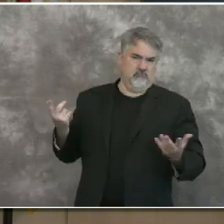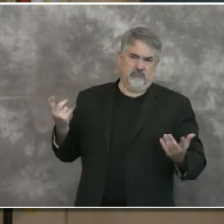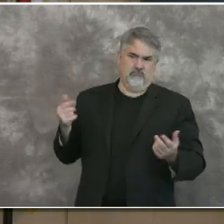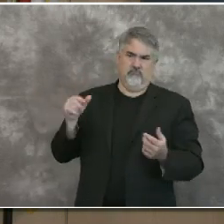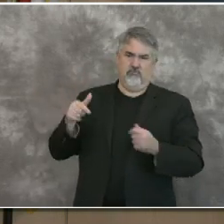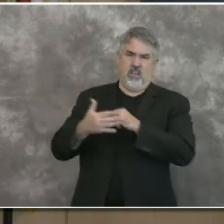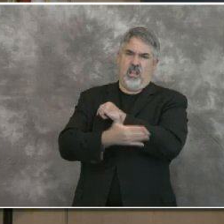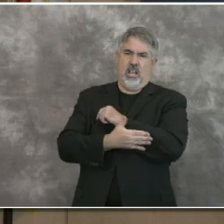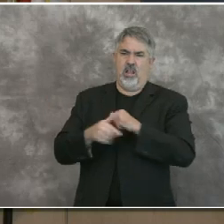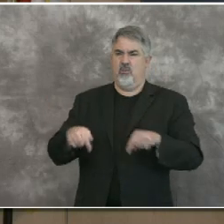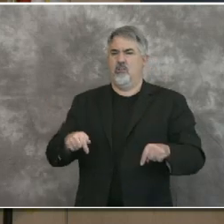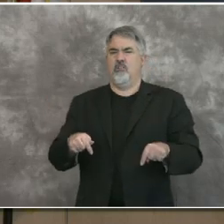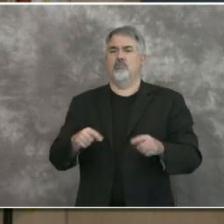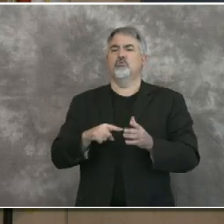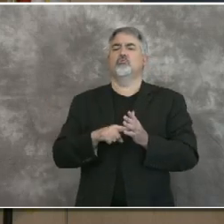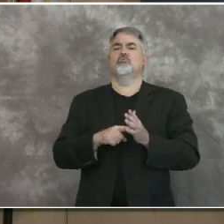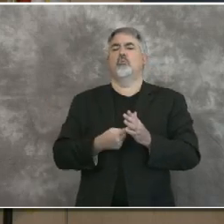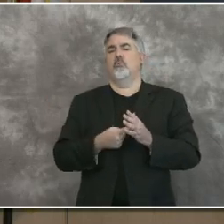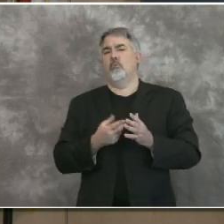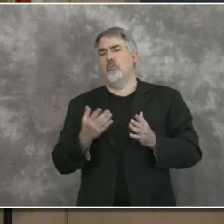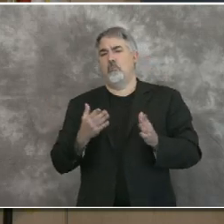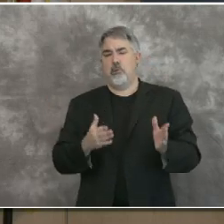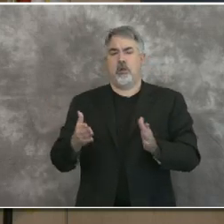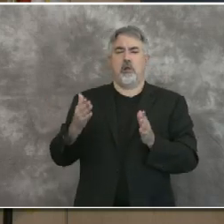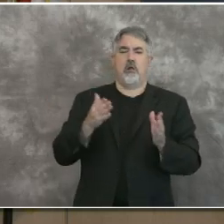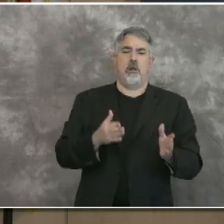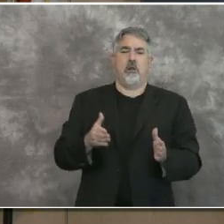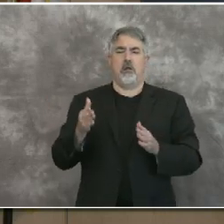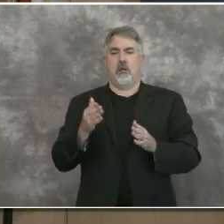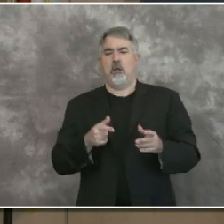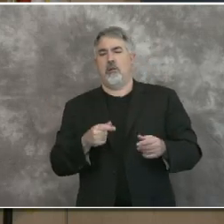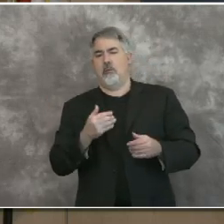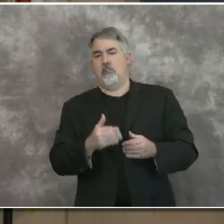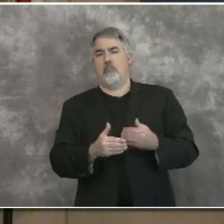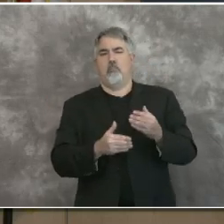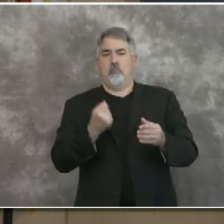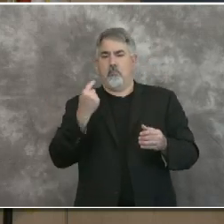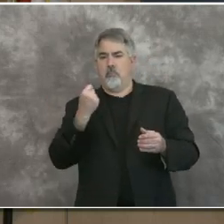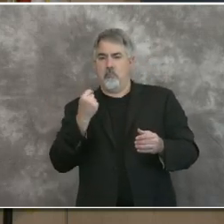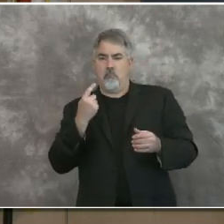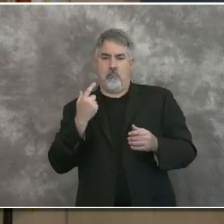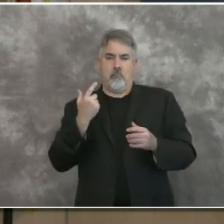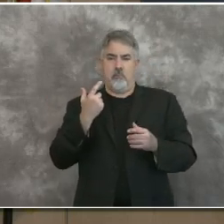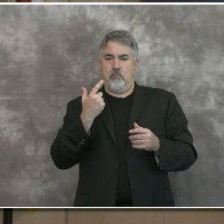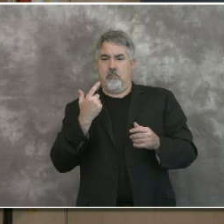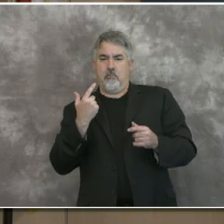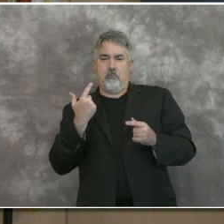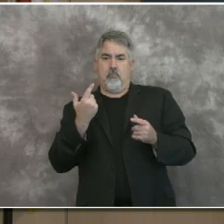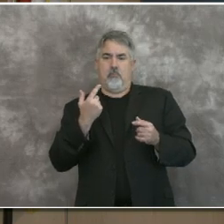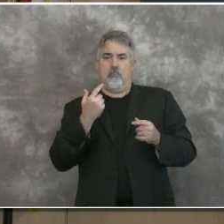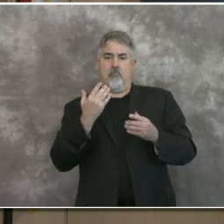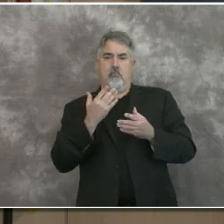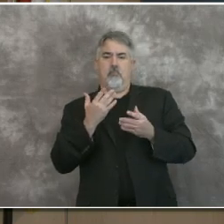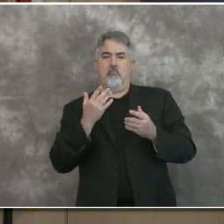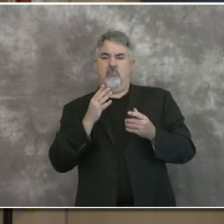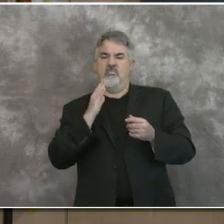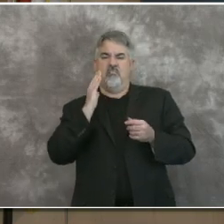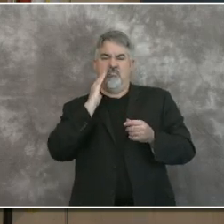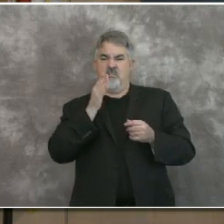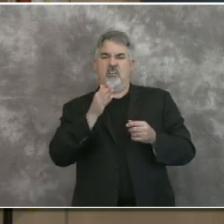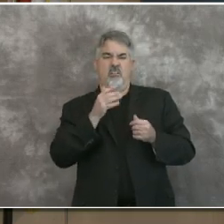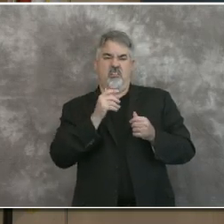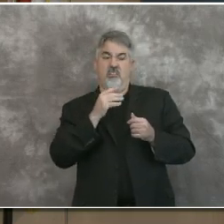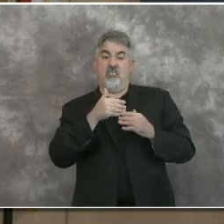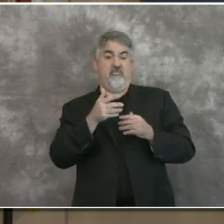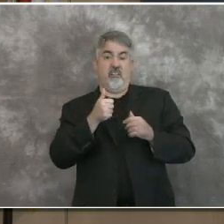state started this whole thing with a plan, and now that plan will only end with businesses closing. Just if you could respond to him and his telling